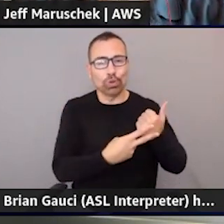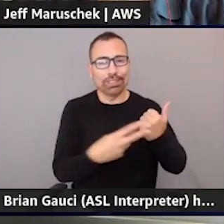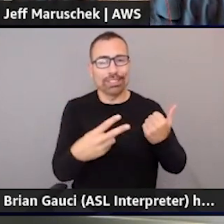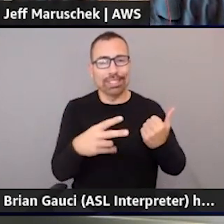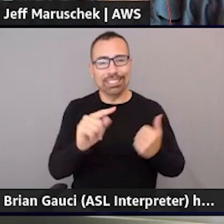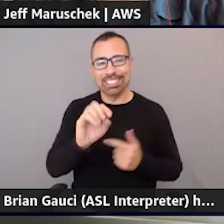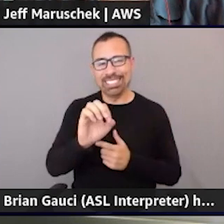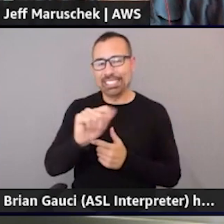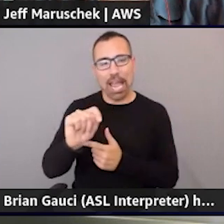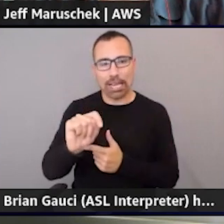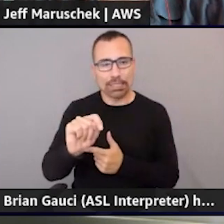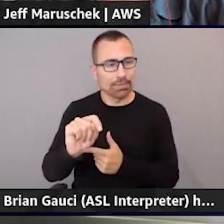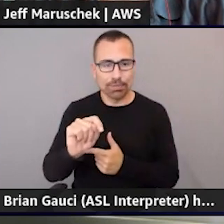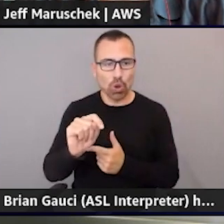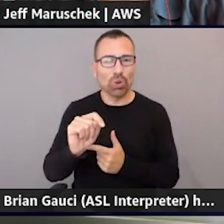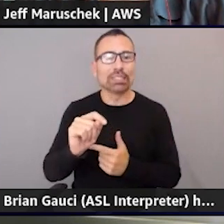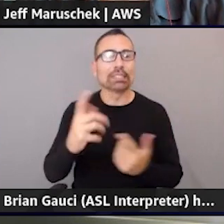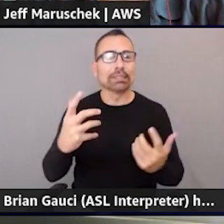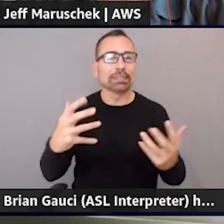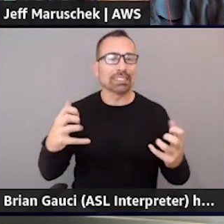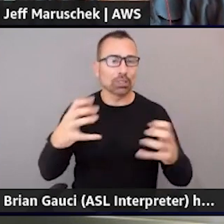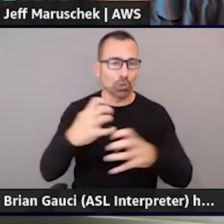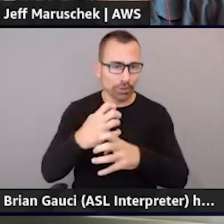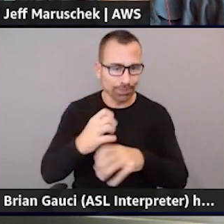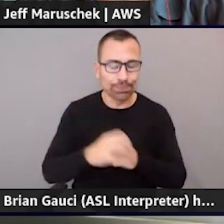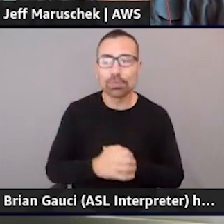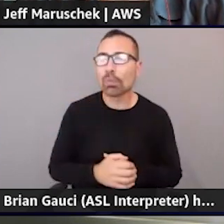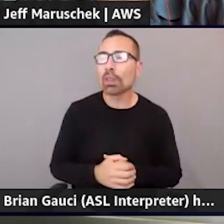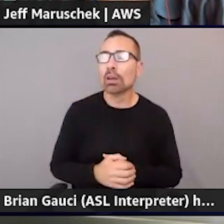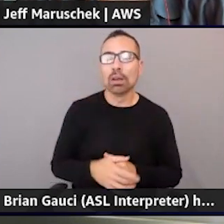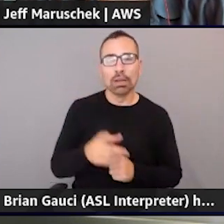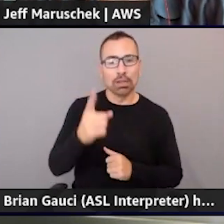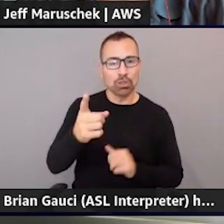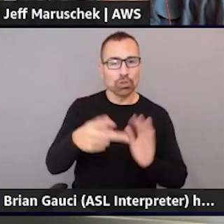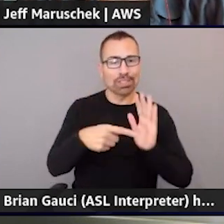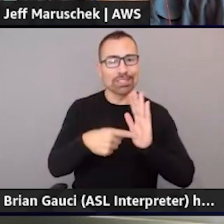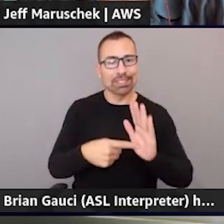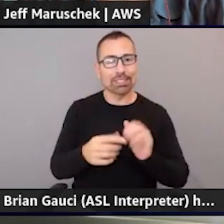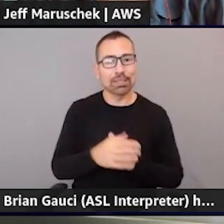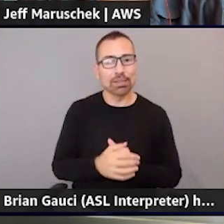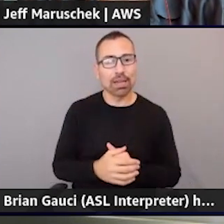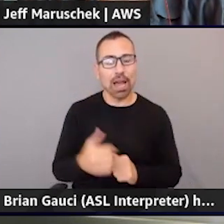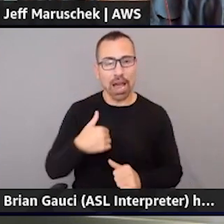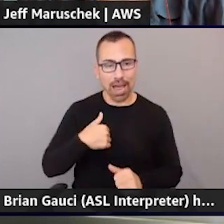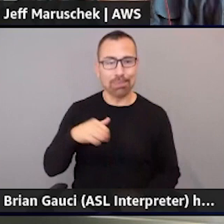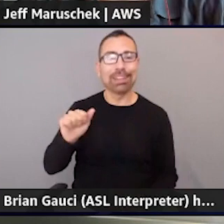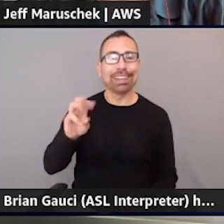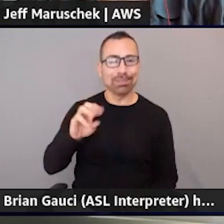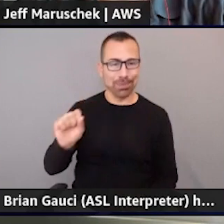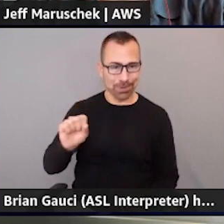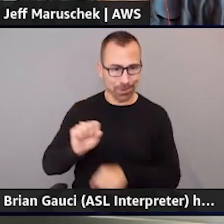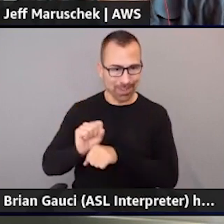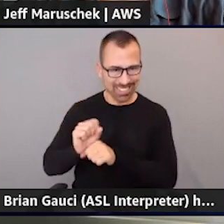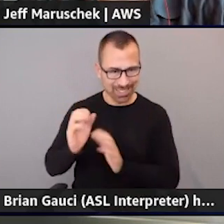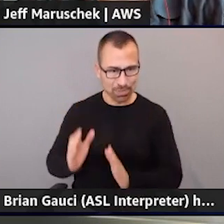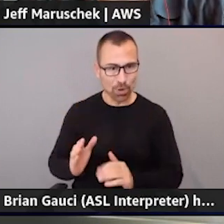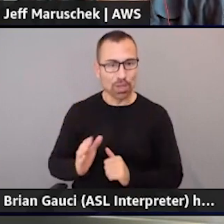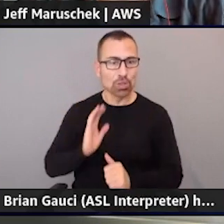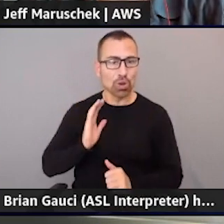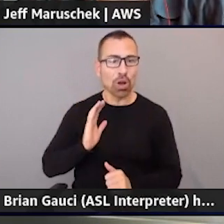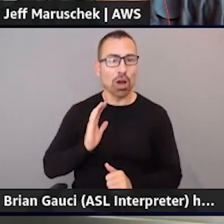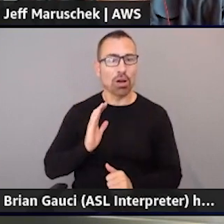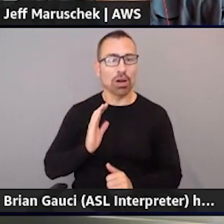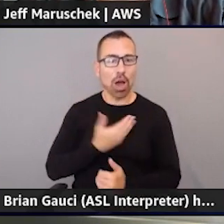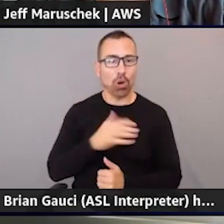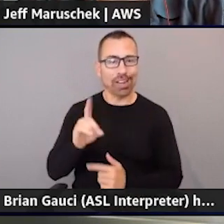So you can see in this example, I am an AWS employee, so my databases are actually all in AWS